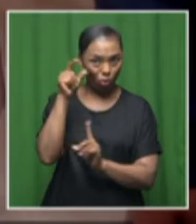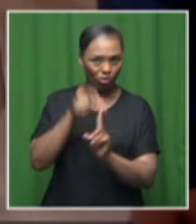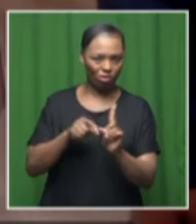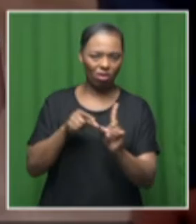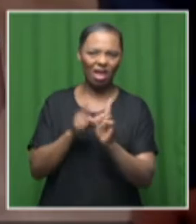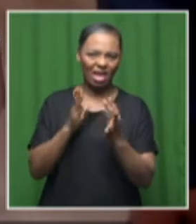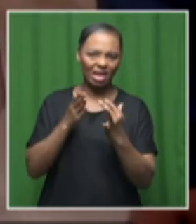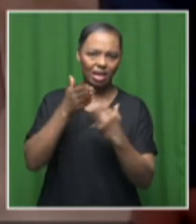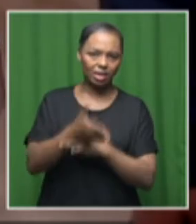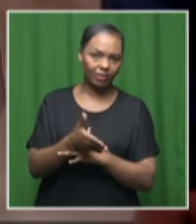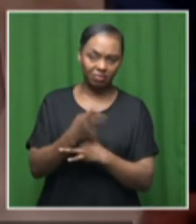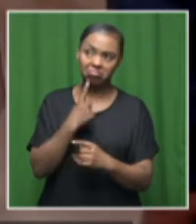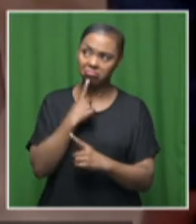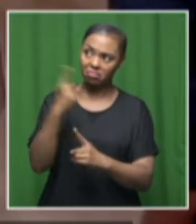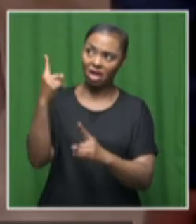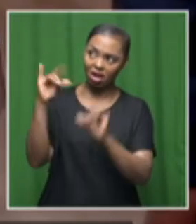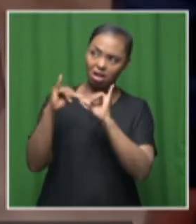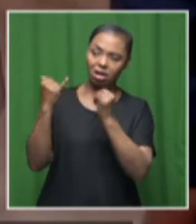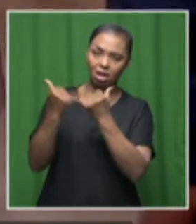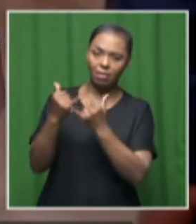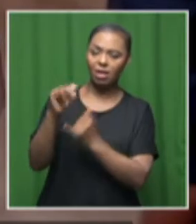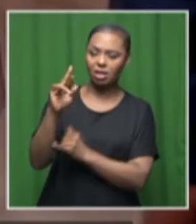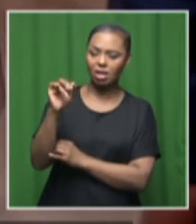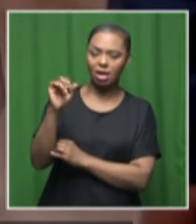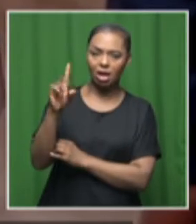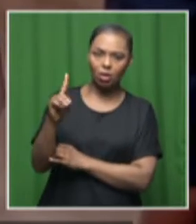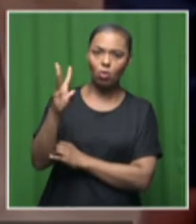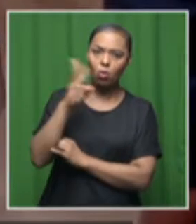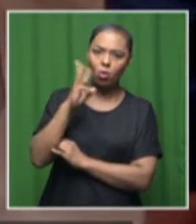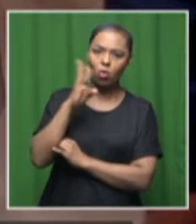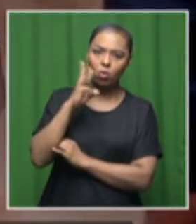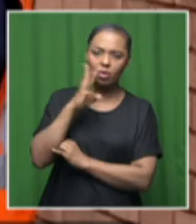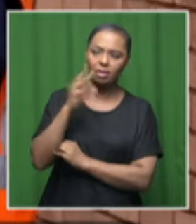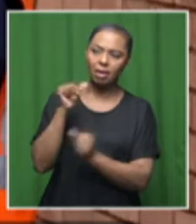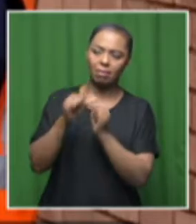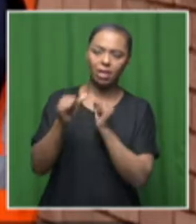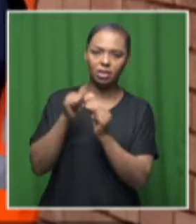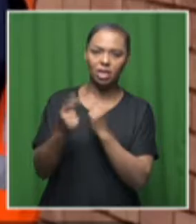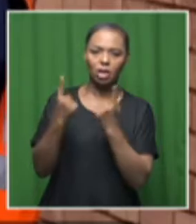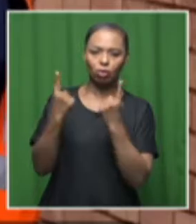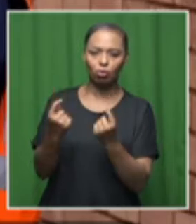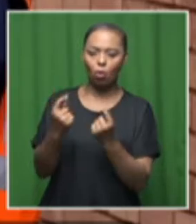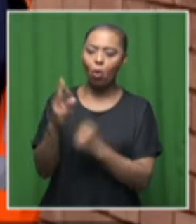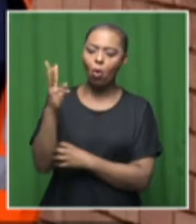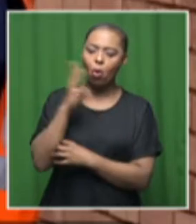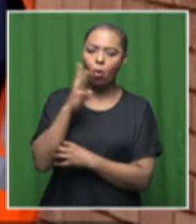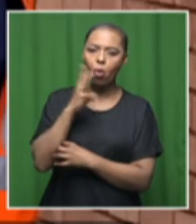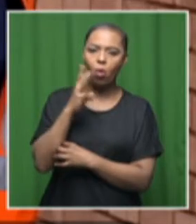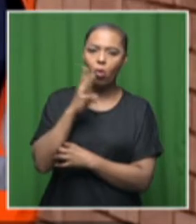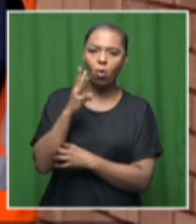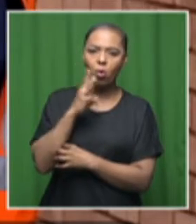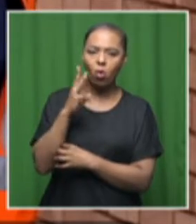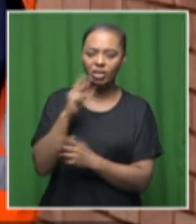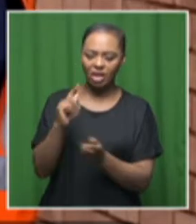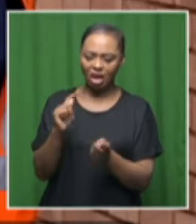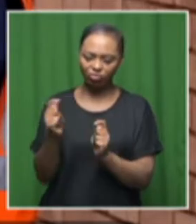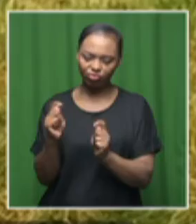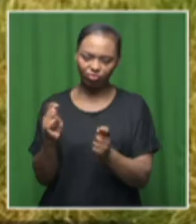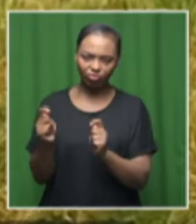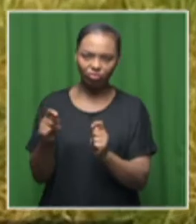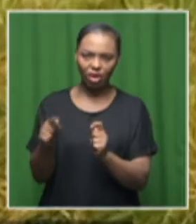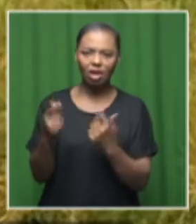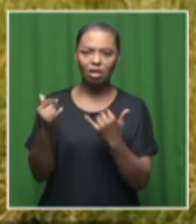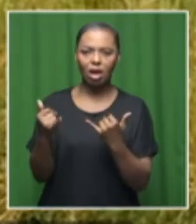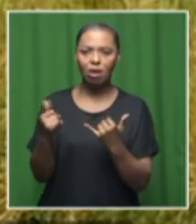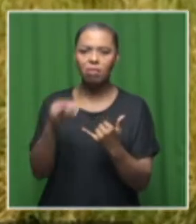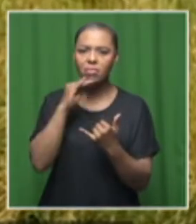Rand Water the go-ahead to temporarily implement water shifting in Gauteng. Now, water shifting is redirecting